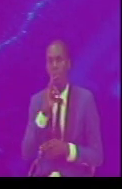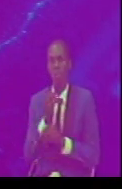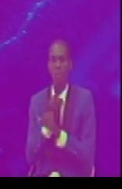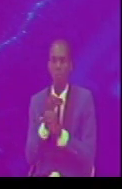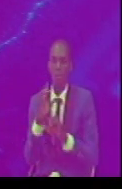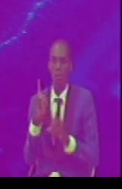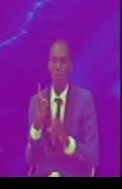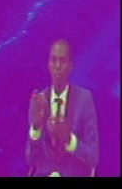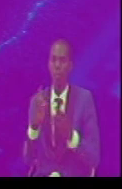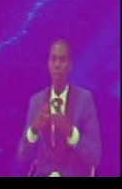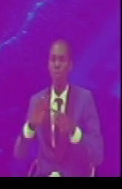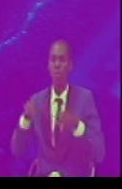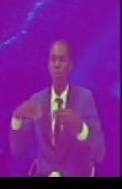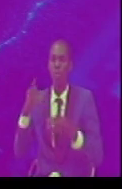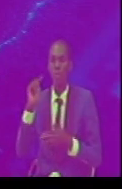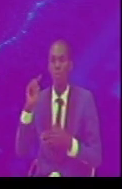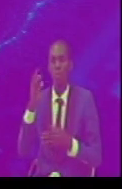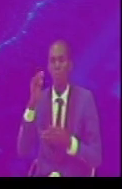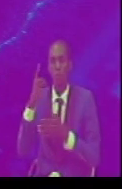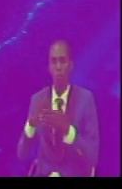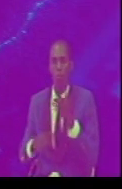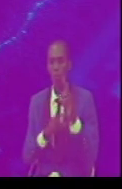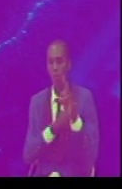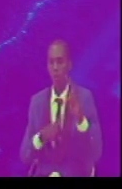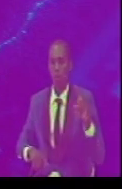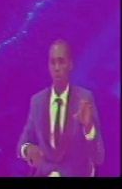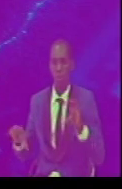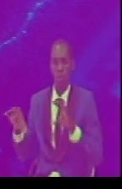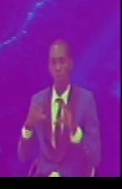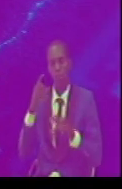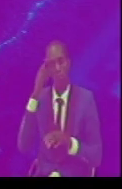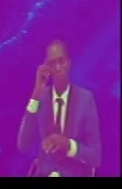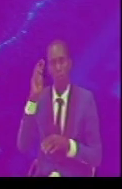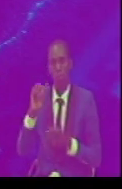saved. I'm here to testify for what God